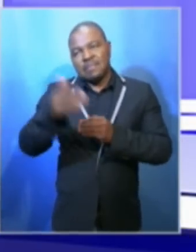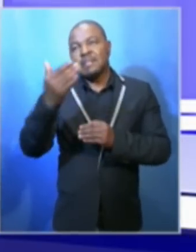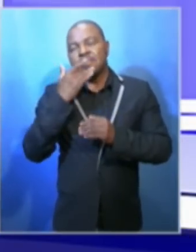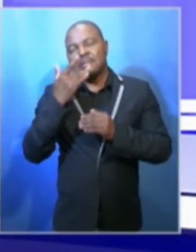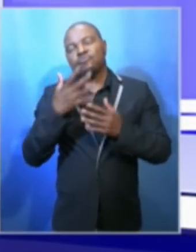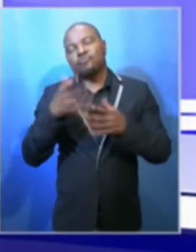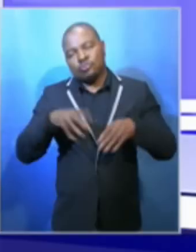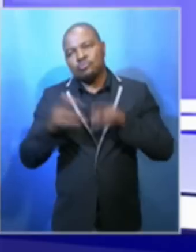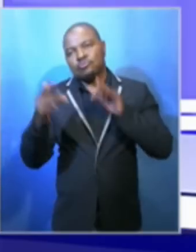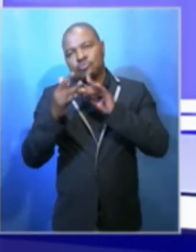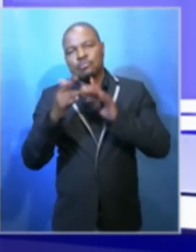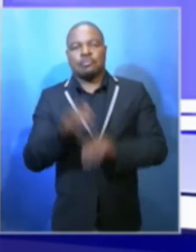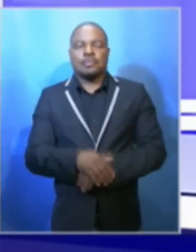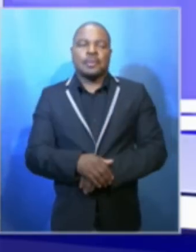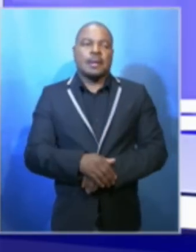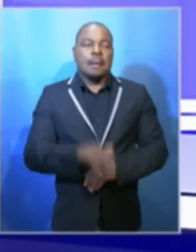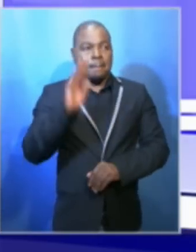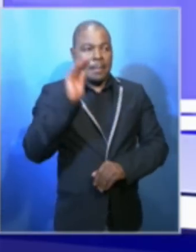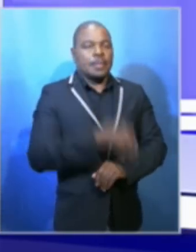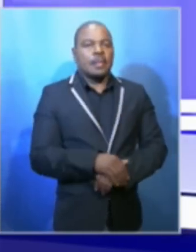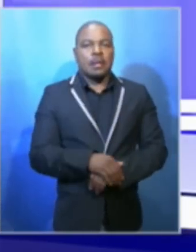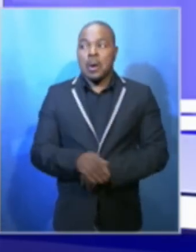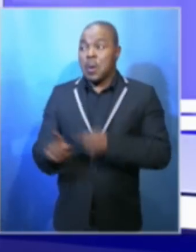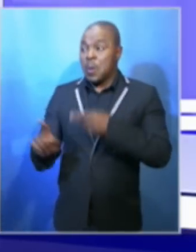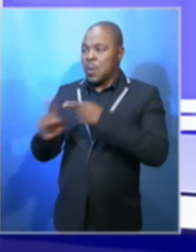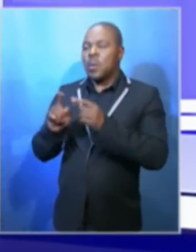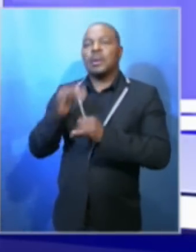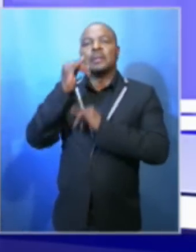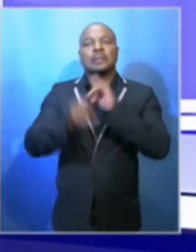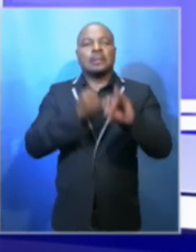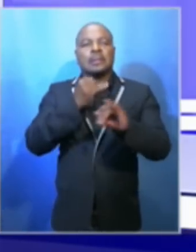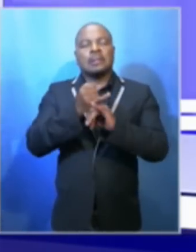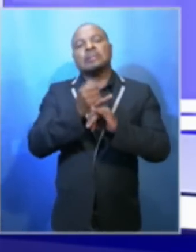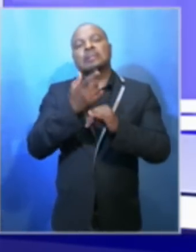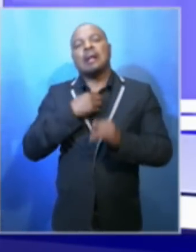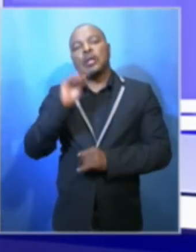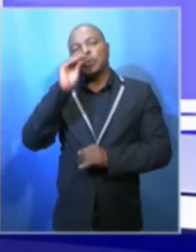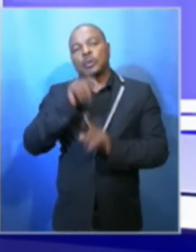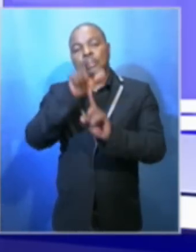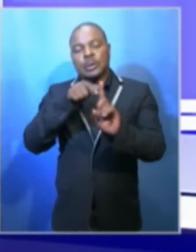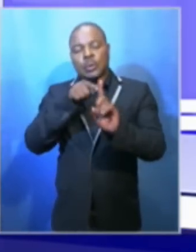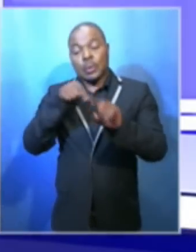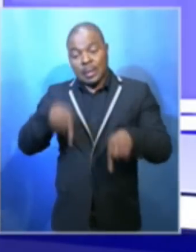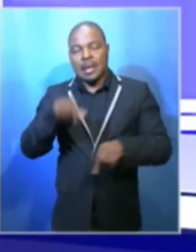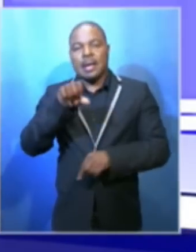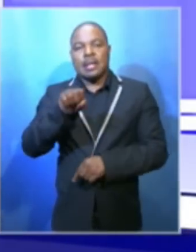Etsho Yo ke morulaganyi wa dikgang tsa boditšhaba a ka kwano mo SABC.